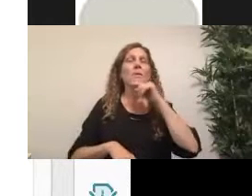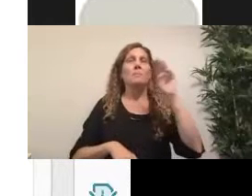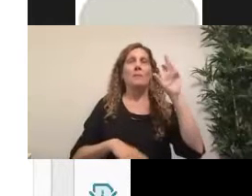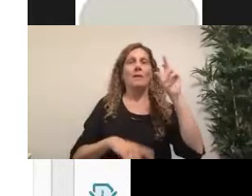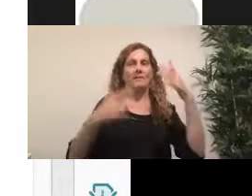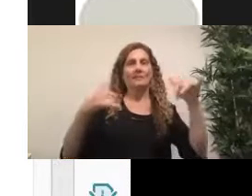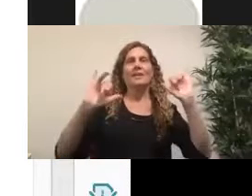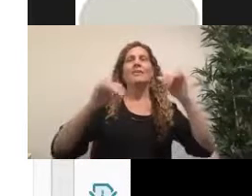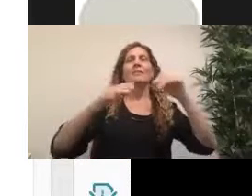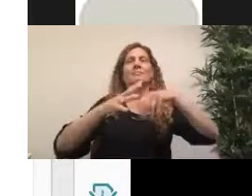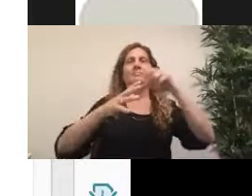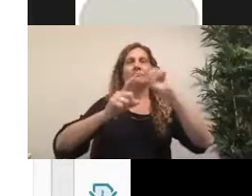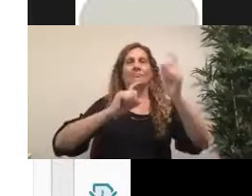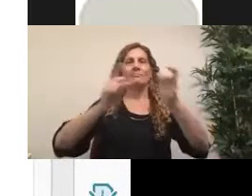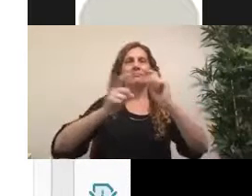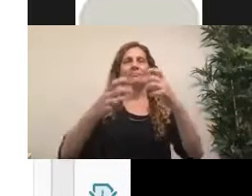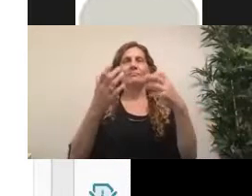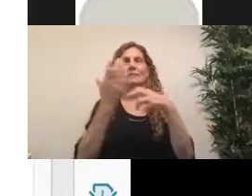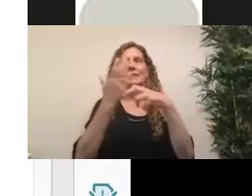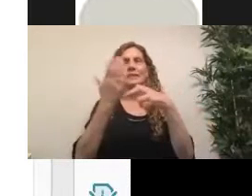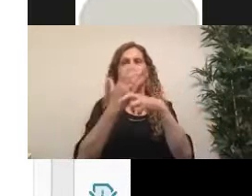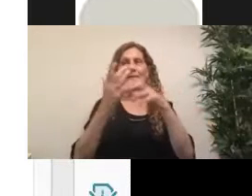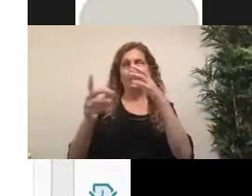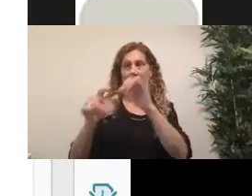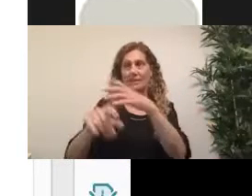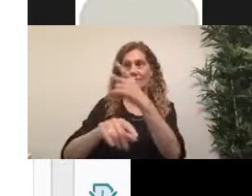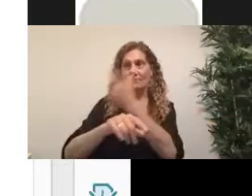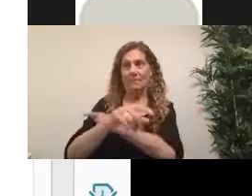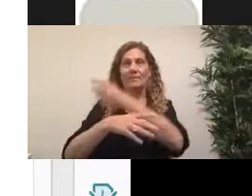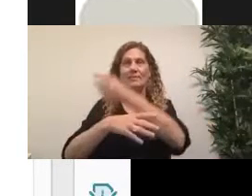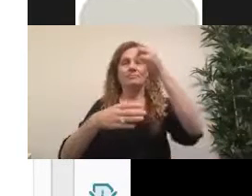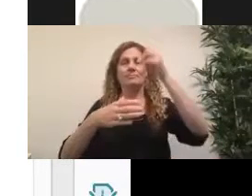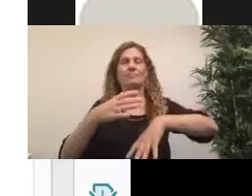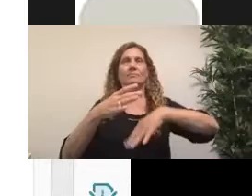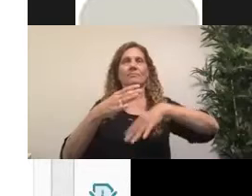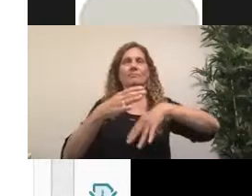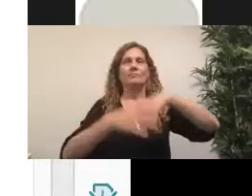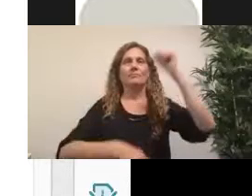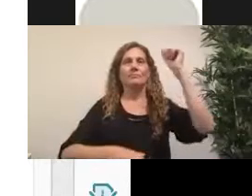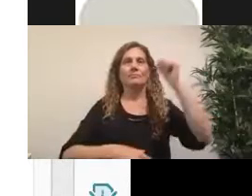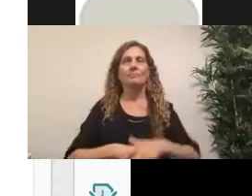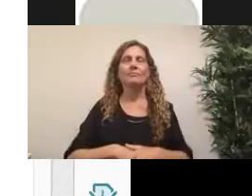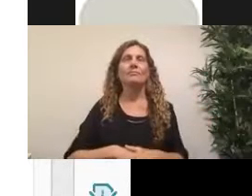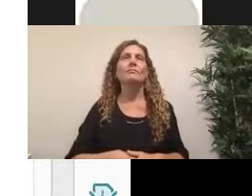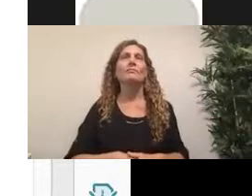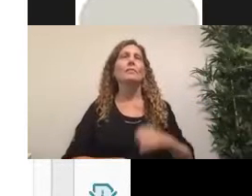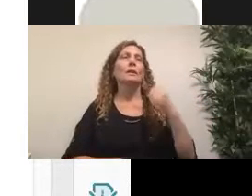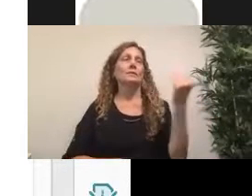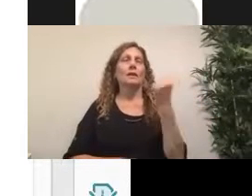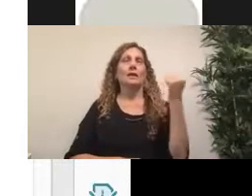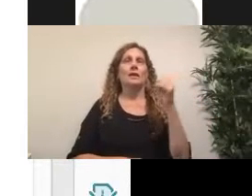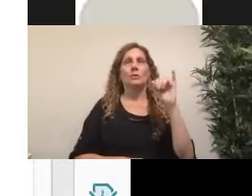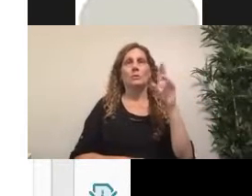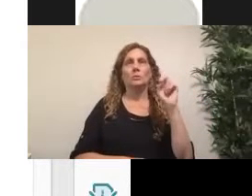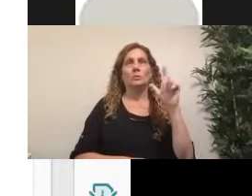win. And Saturday, vaccines will be available at the Safe Summer Kickoff event at 116th and Jonan Street. And on Sunday, we're back